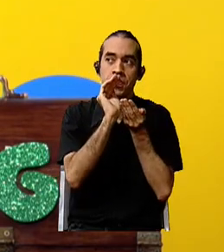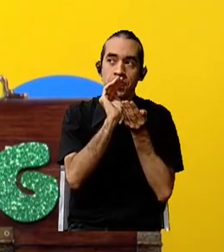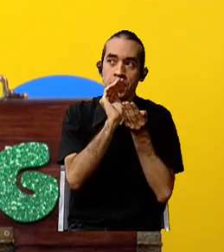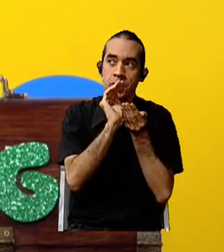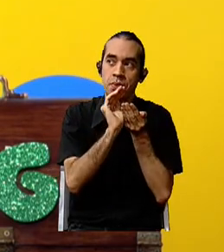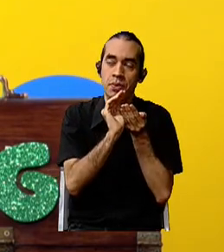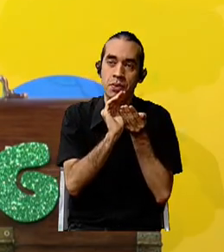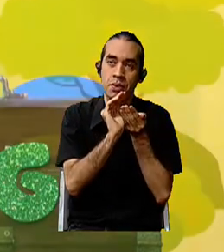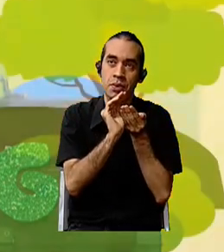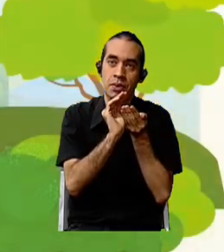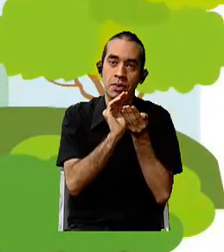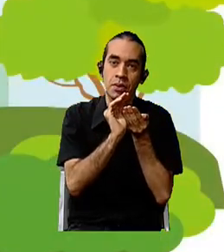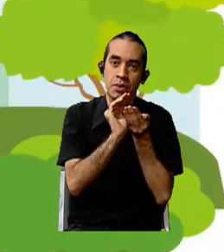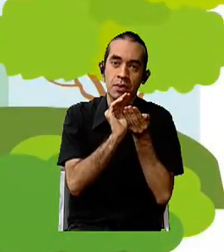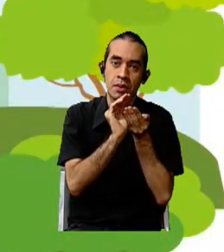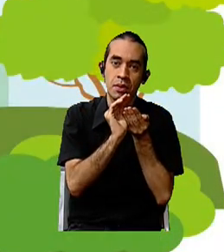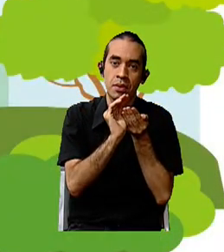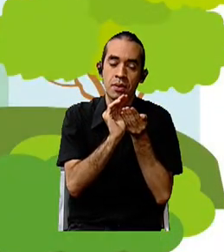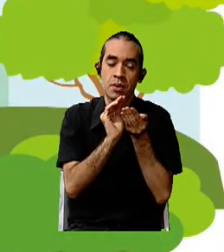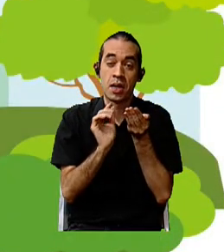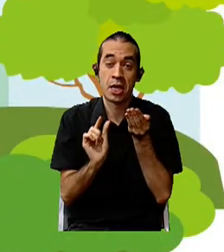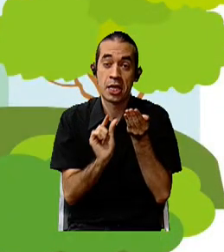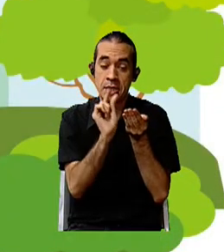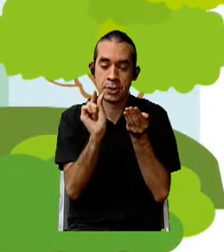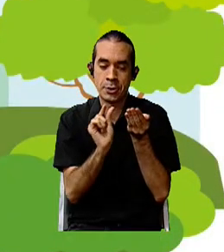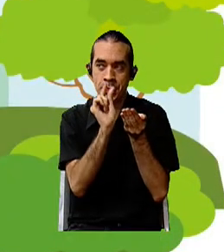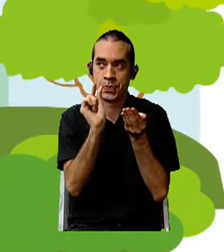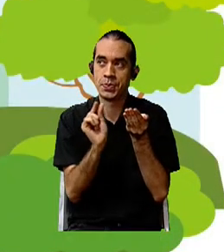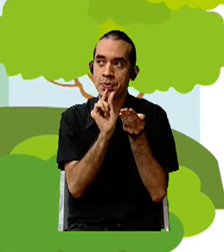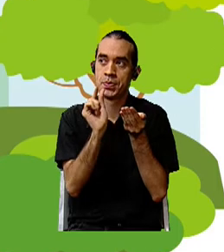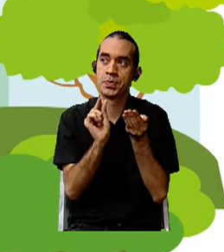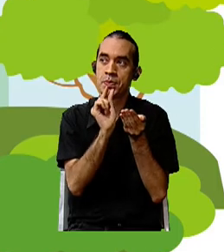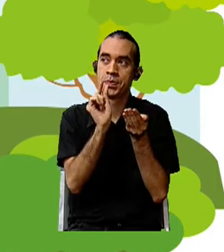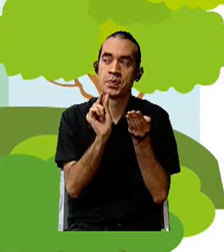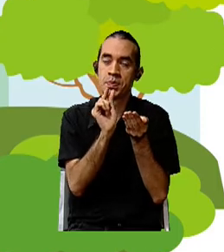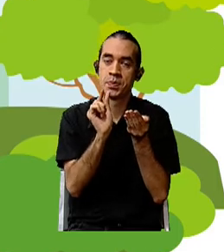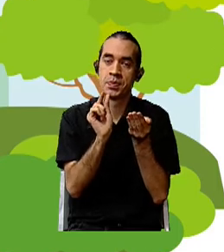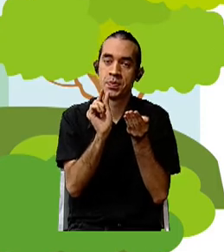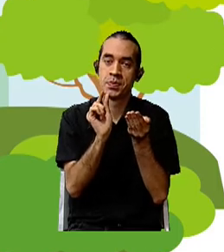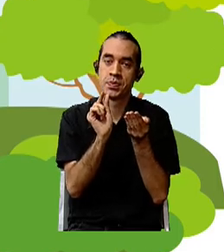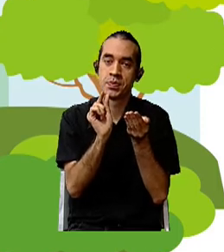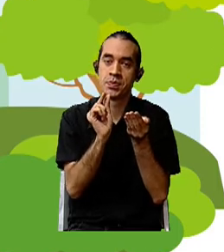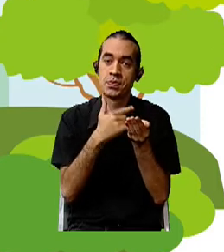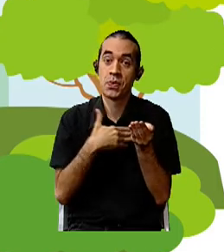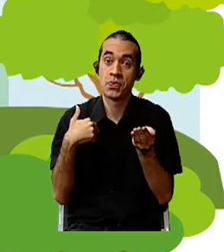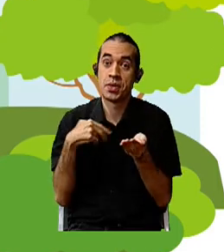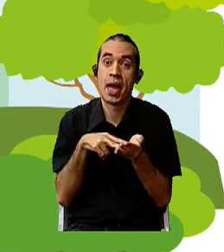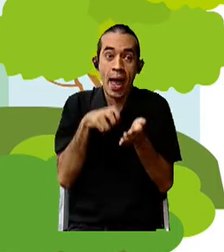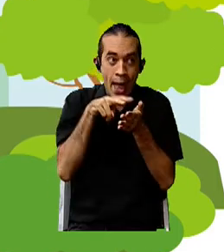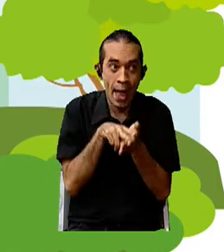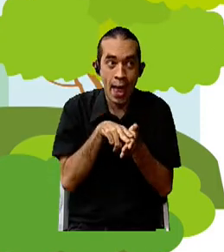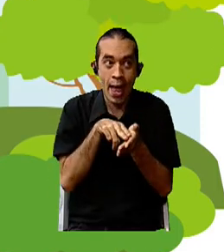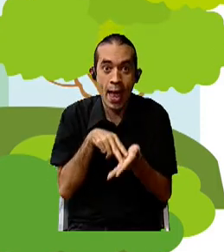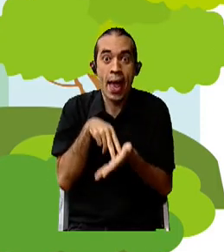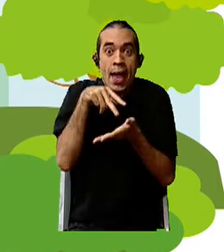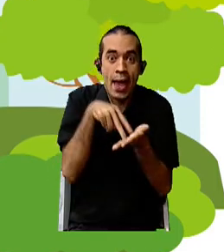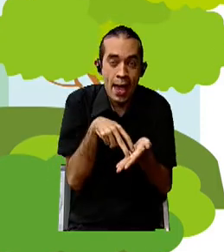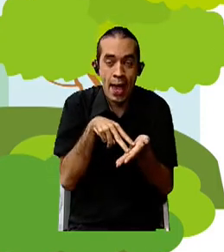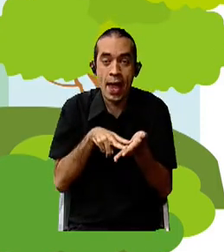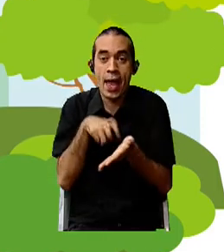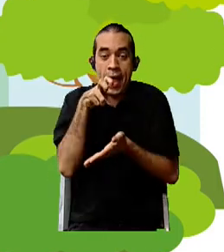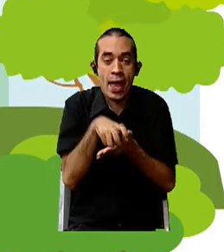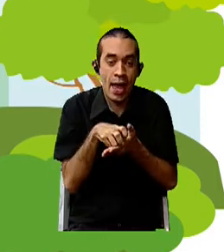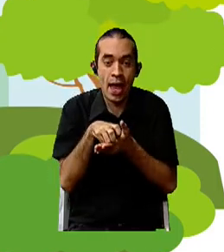This animal is gray. And this animal likes to hop and likes to